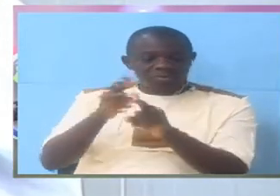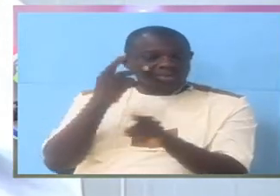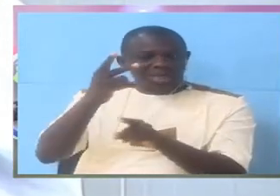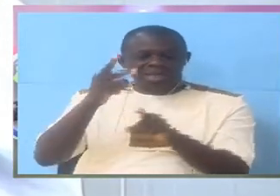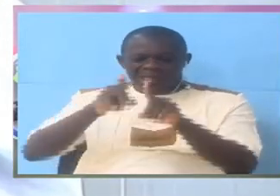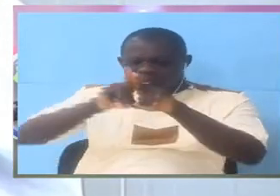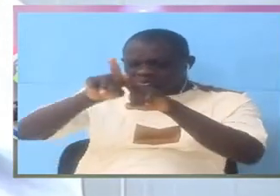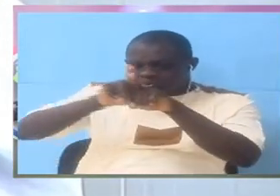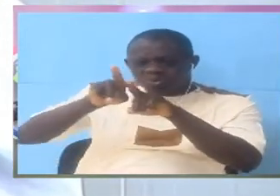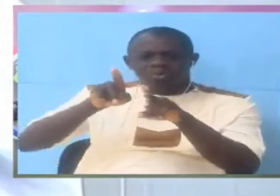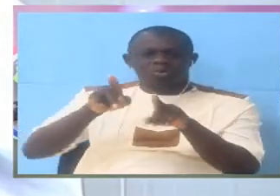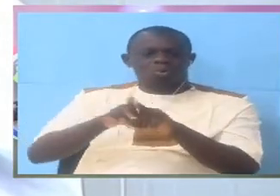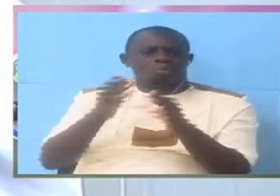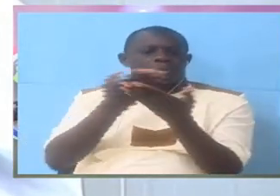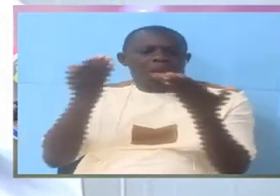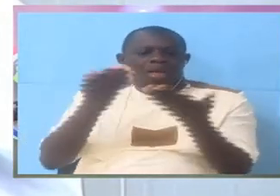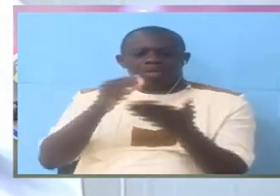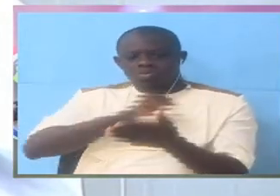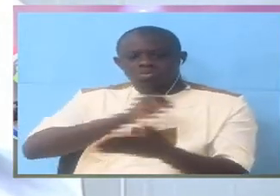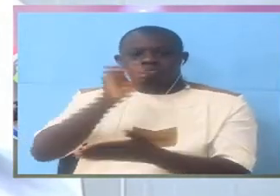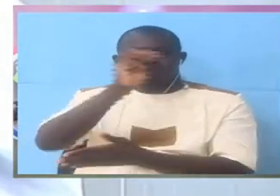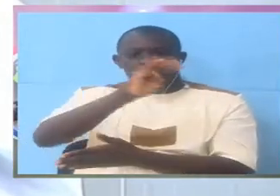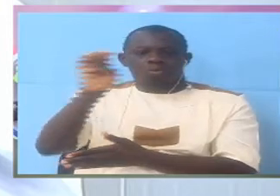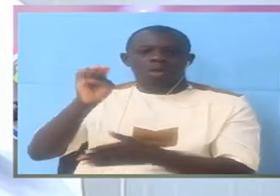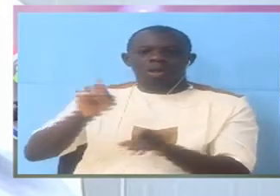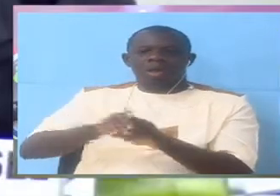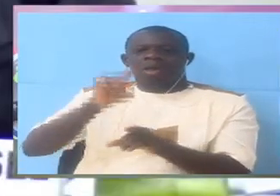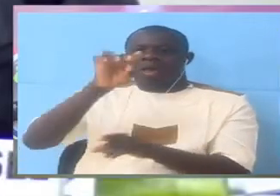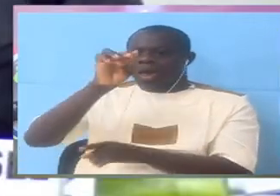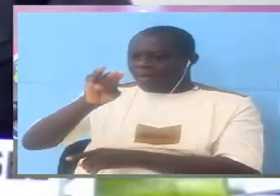Why wouldn't they name Malia Mungu?